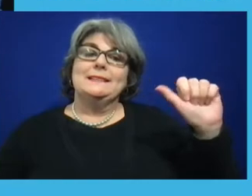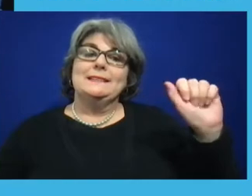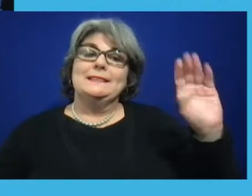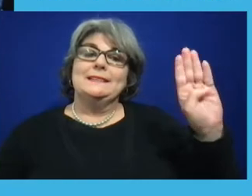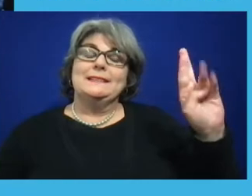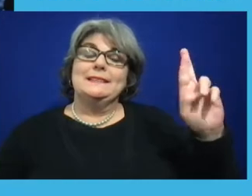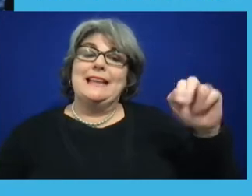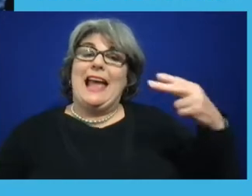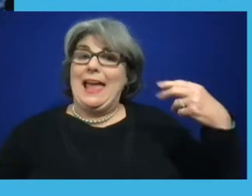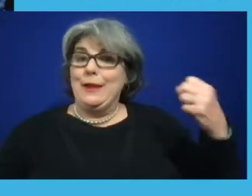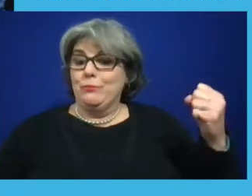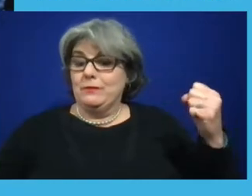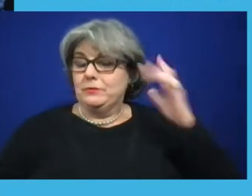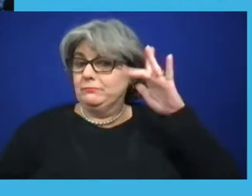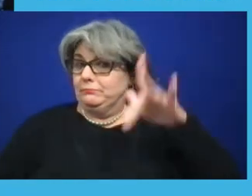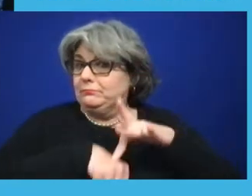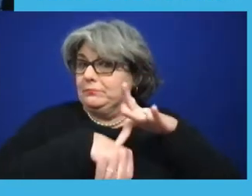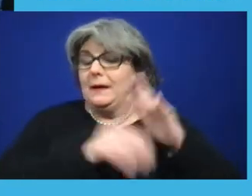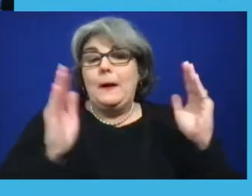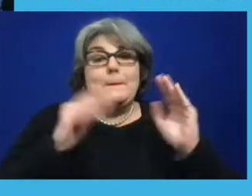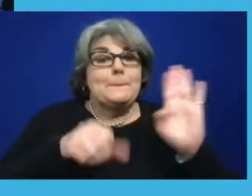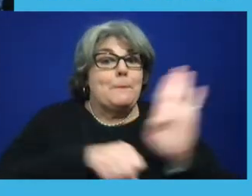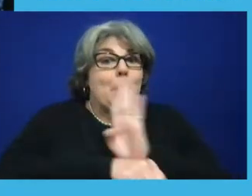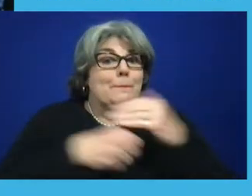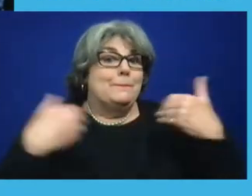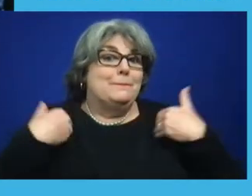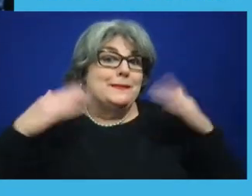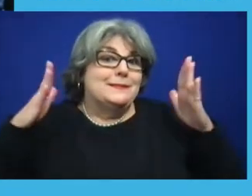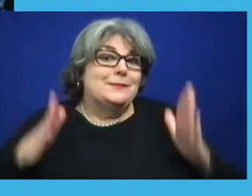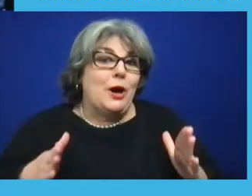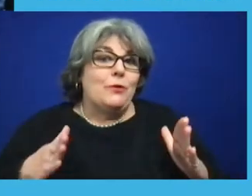I can tell you what Stacey Abrams is obsessed with.